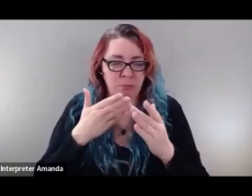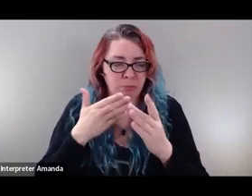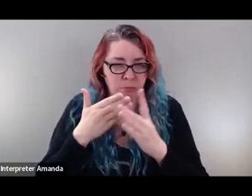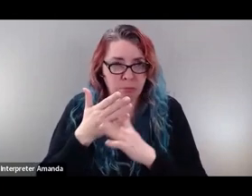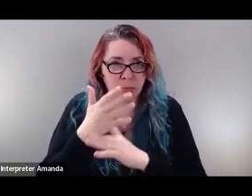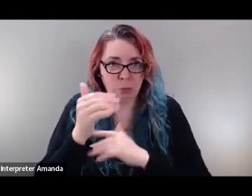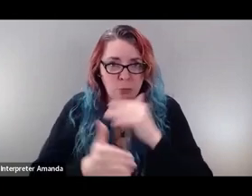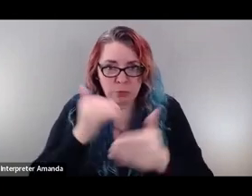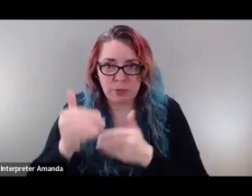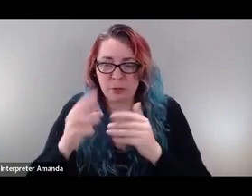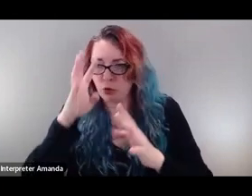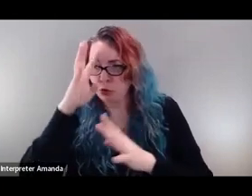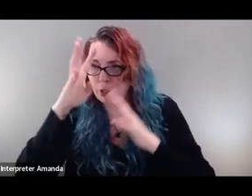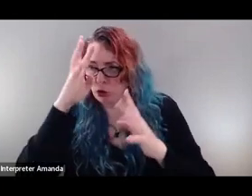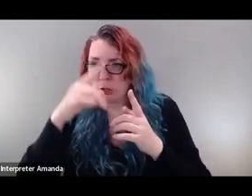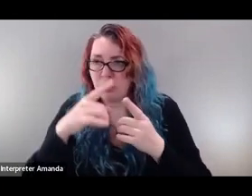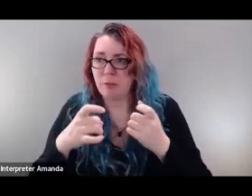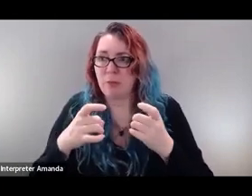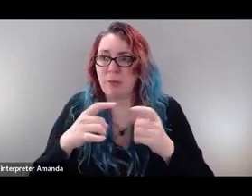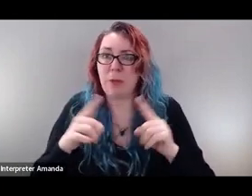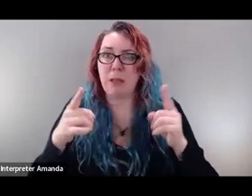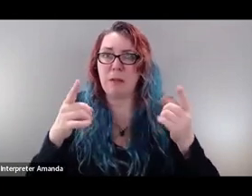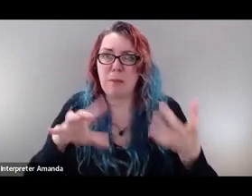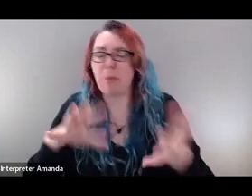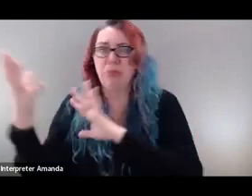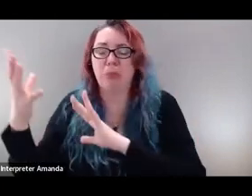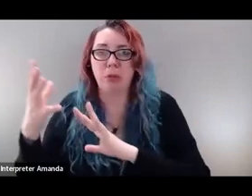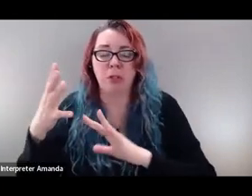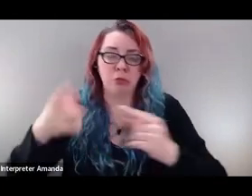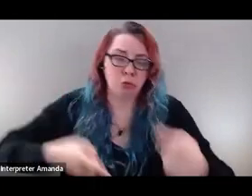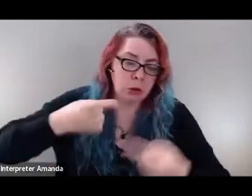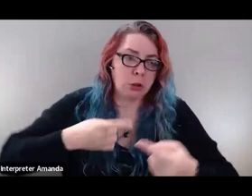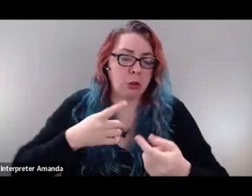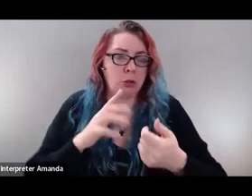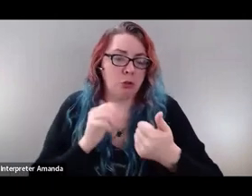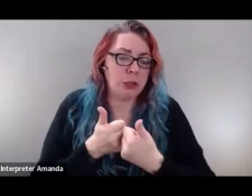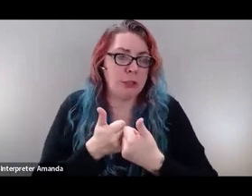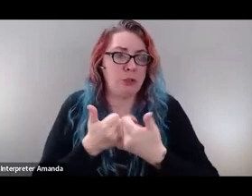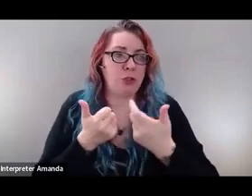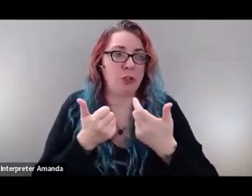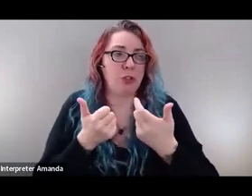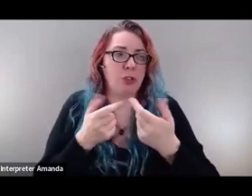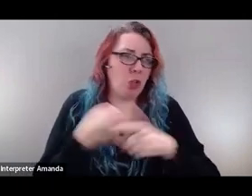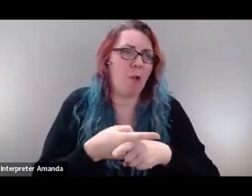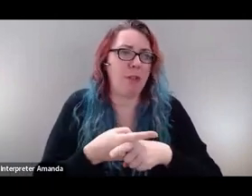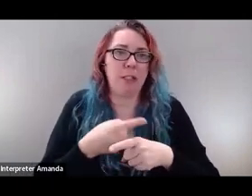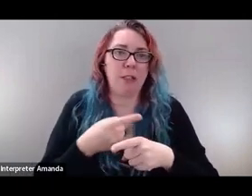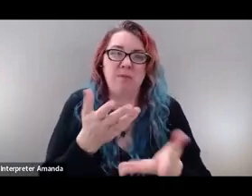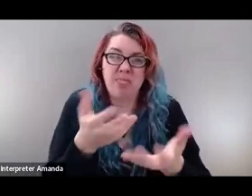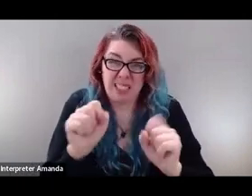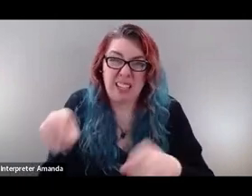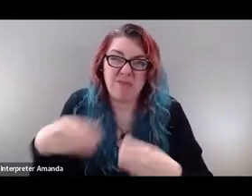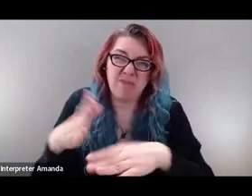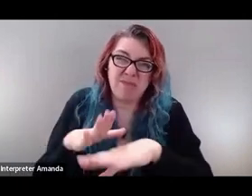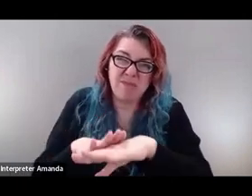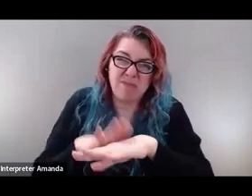creation that you're involved in differently? Yeah, how do we account for conflict? Mm-hmm. Do